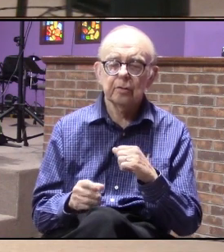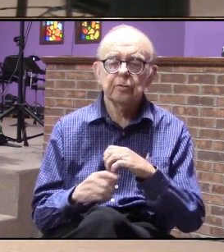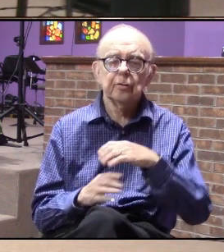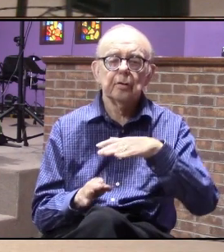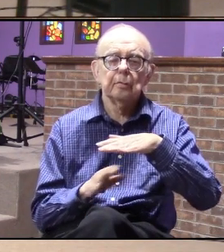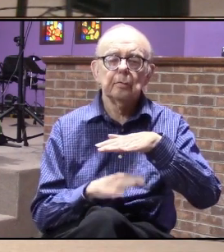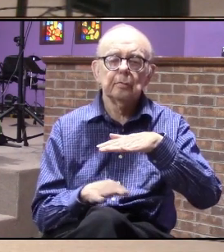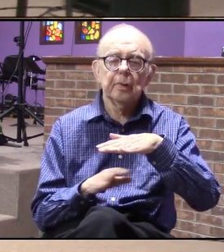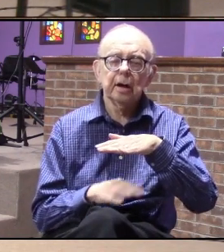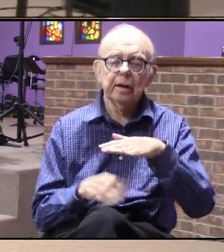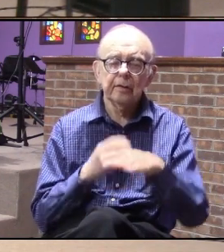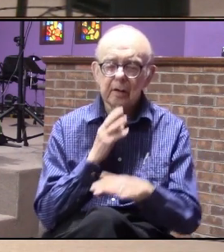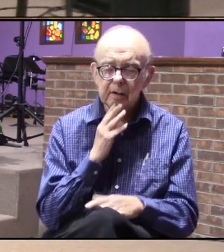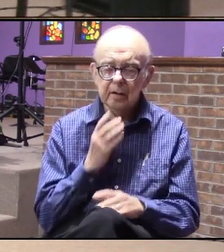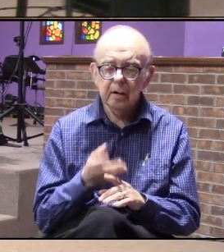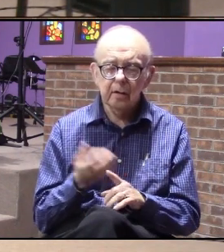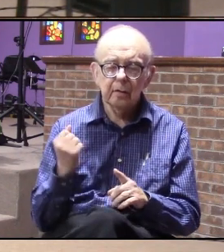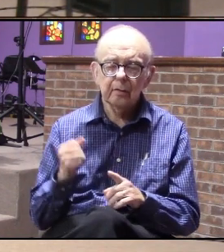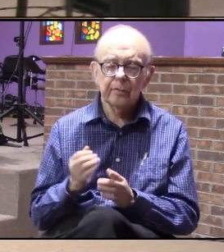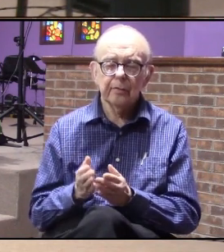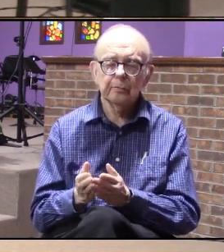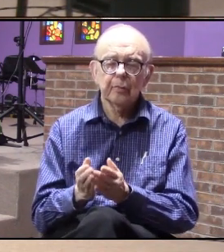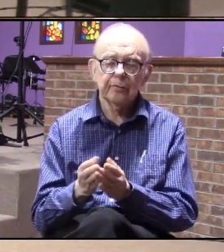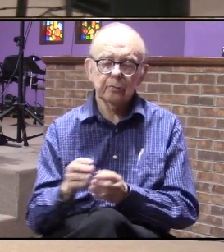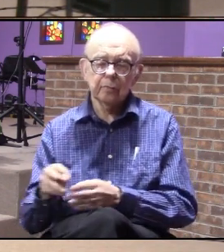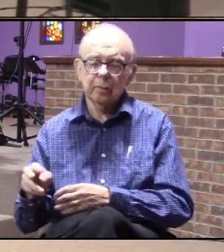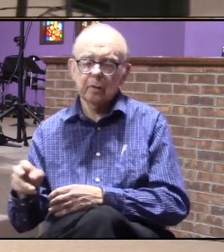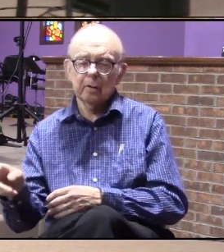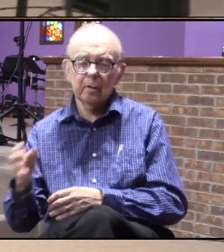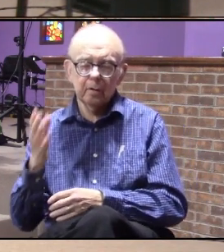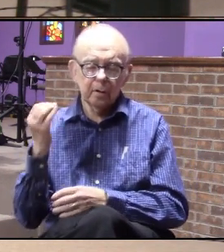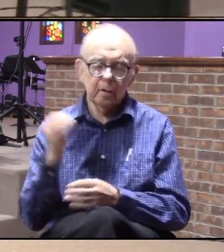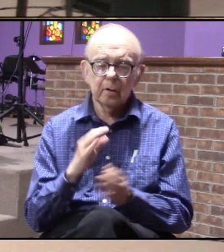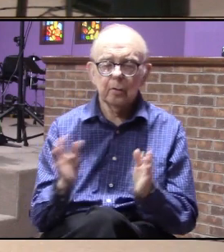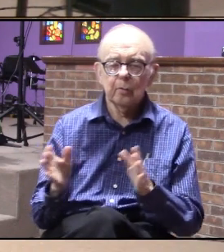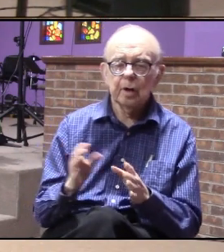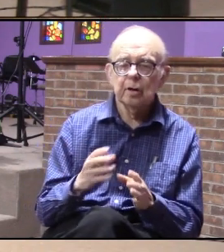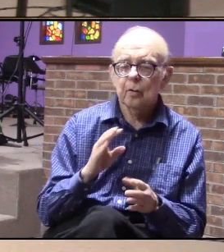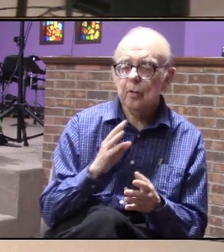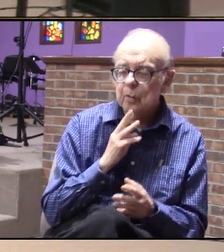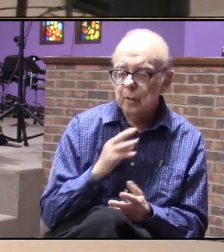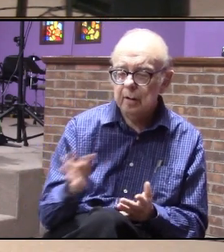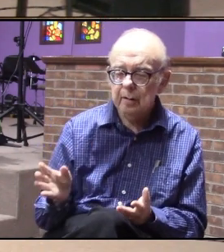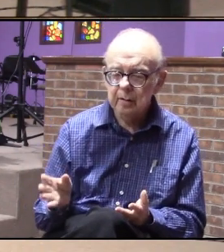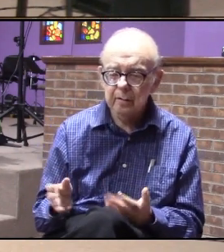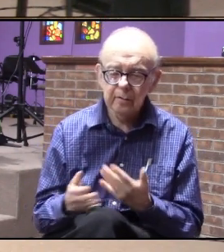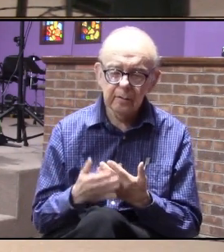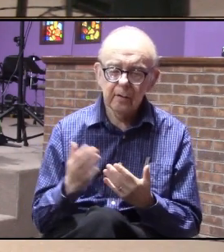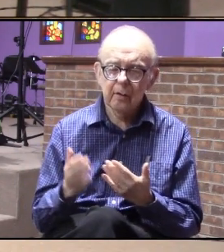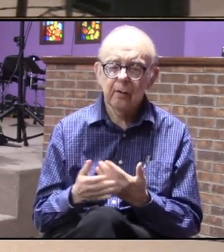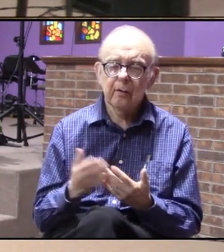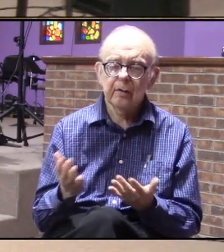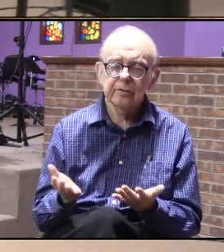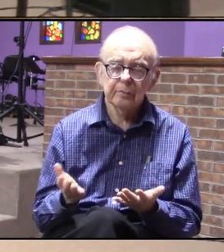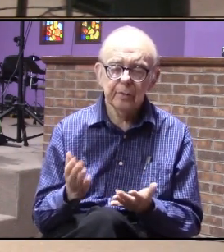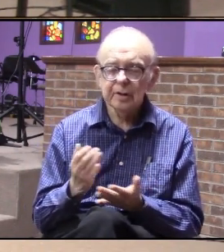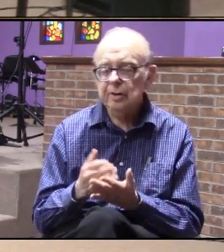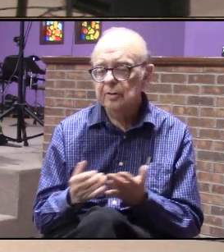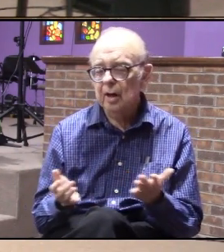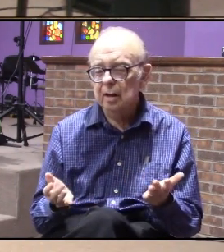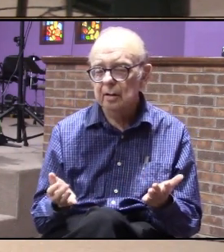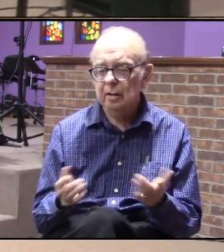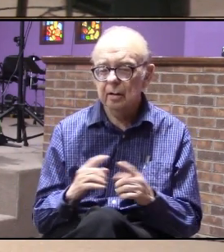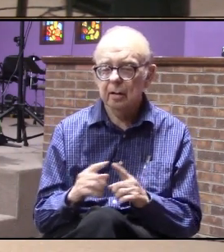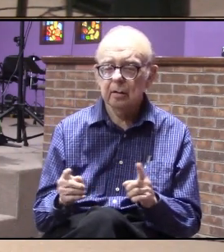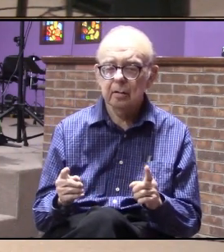water to prevent the craft from drifting due to wind or current. It's simple in its design,